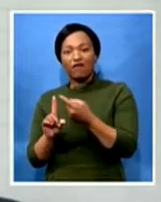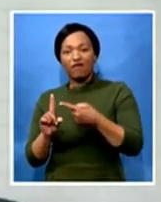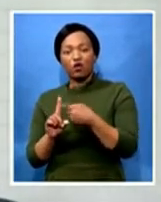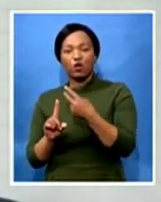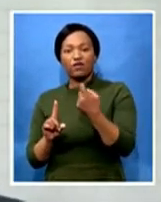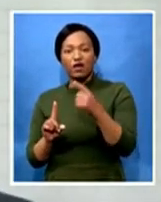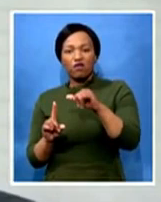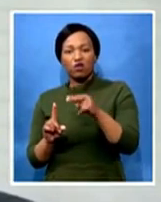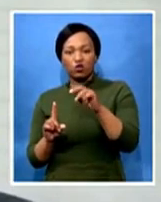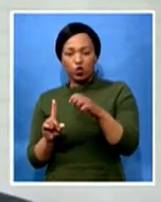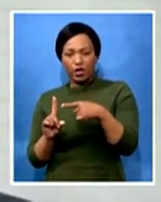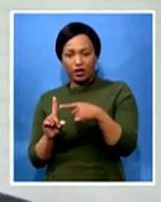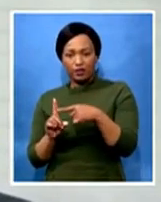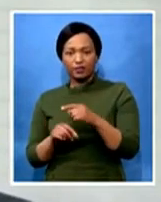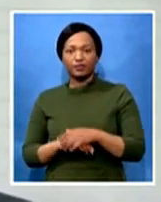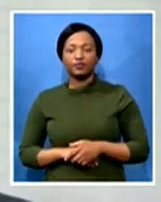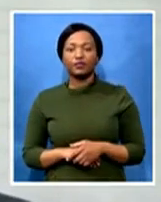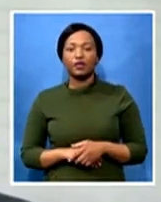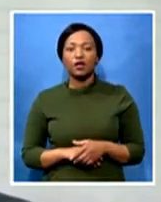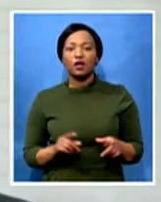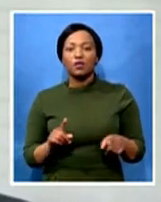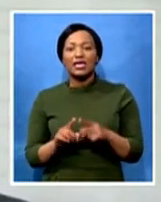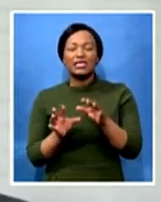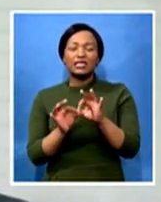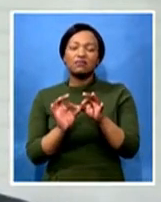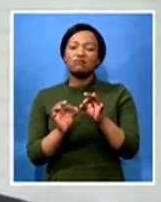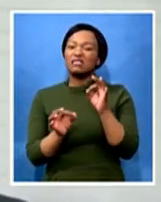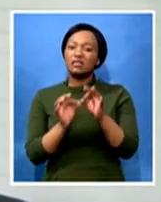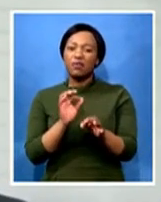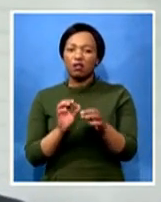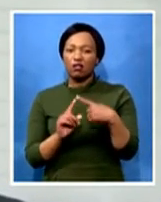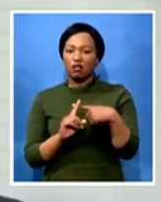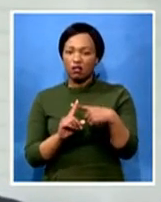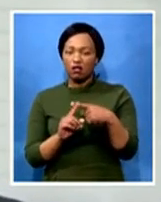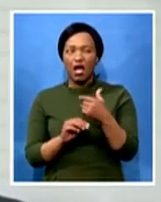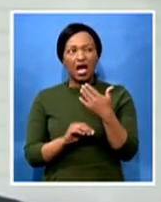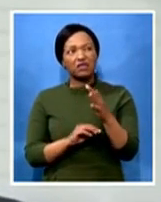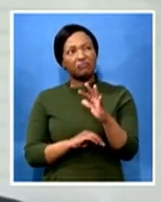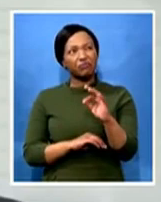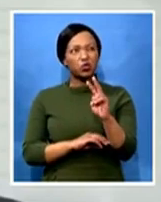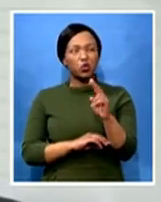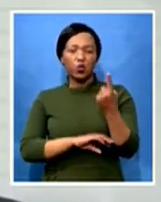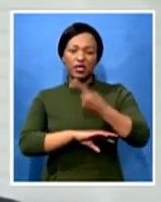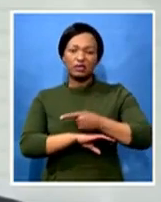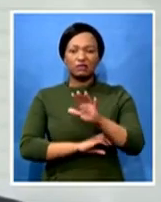of sinusitis. But after about 2 days, I felt my chest getting tighter.